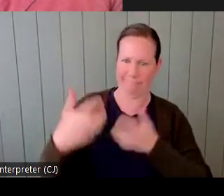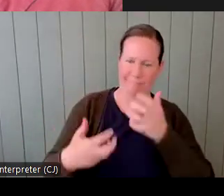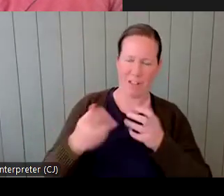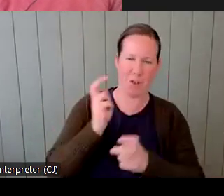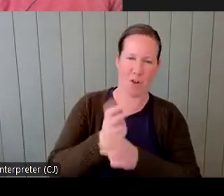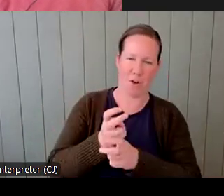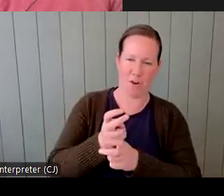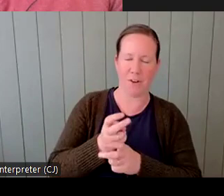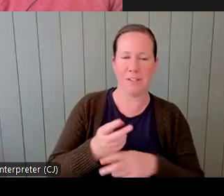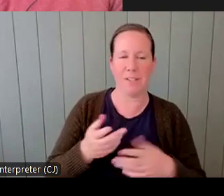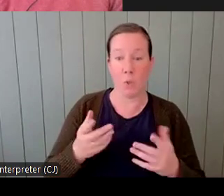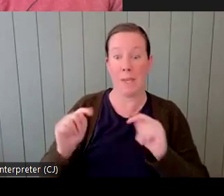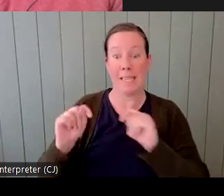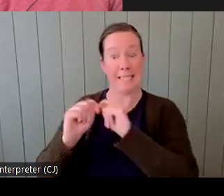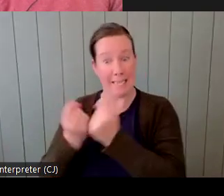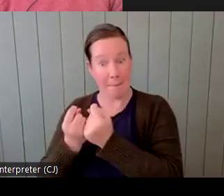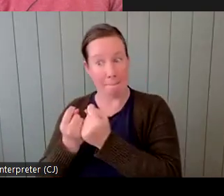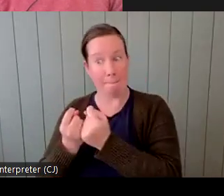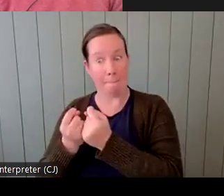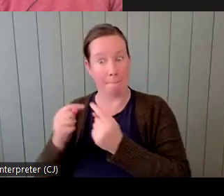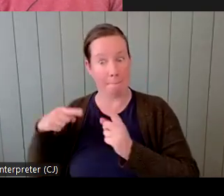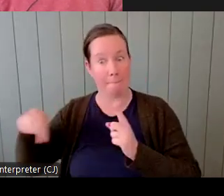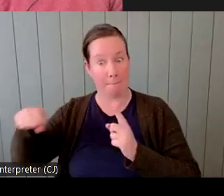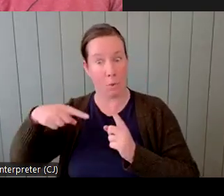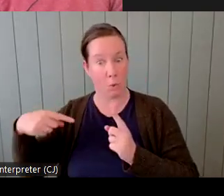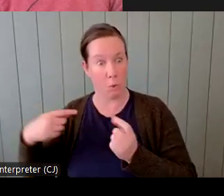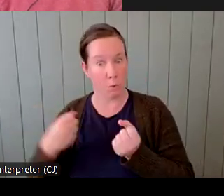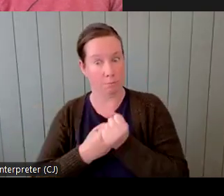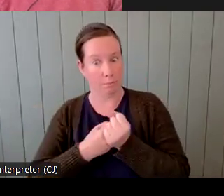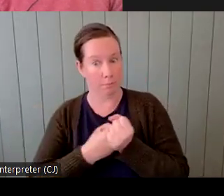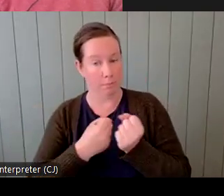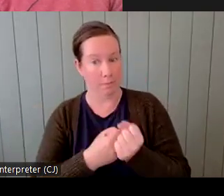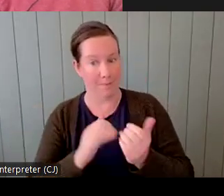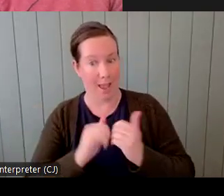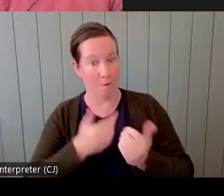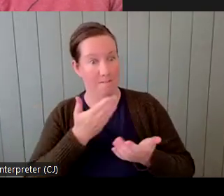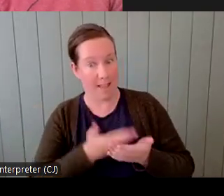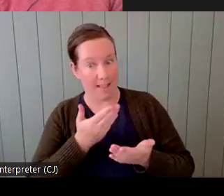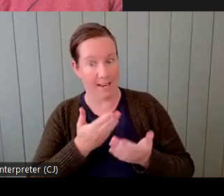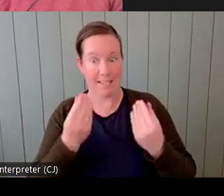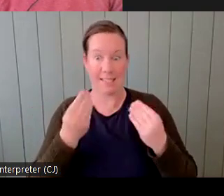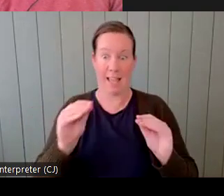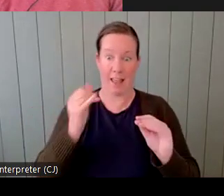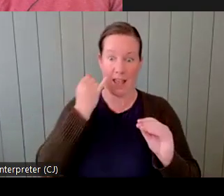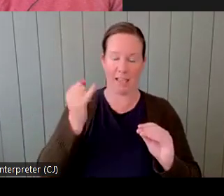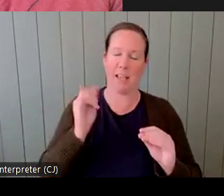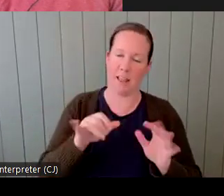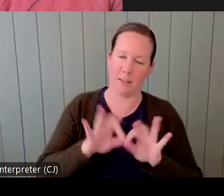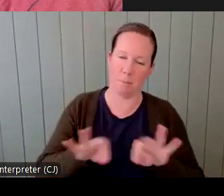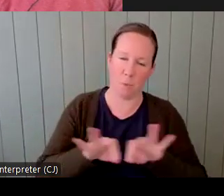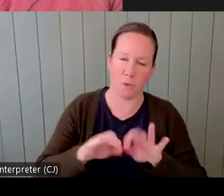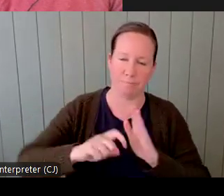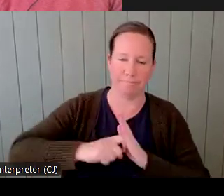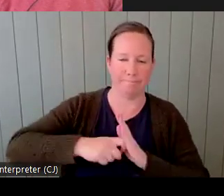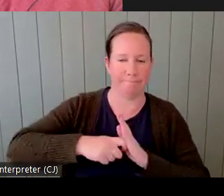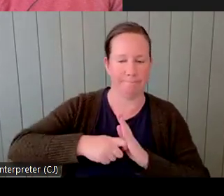the precise scientific way of validating that idea is important. So yes, that's, I think,